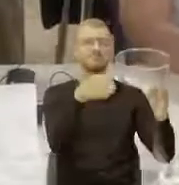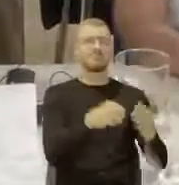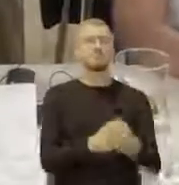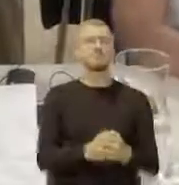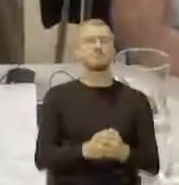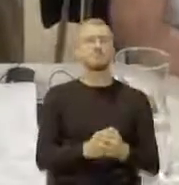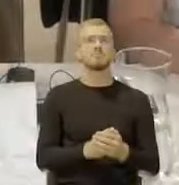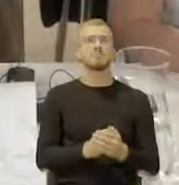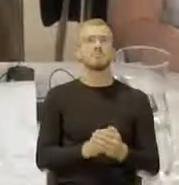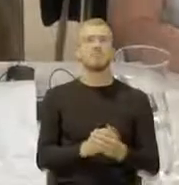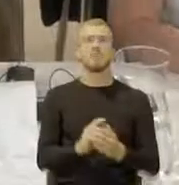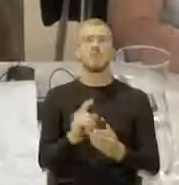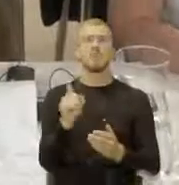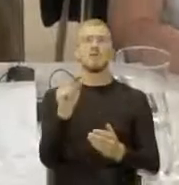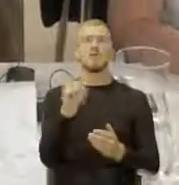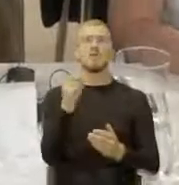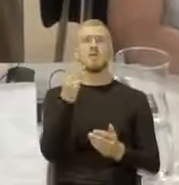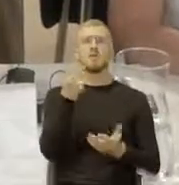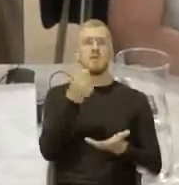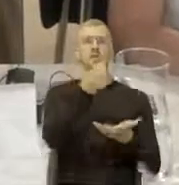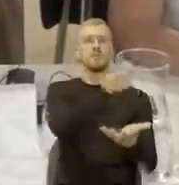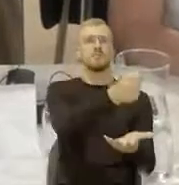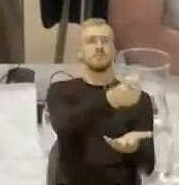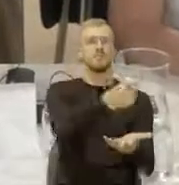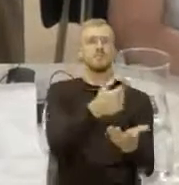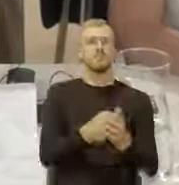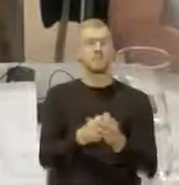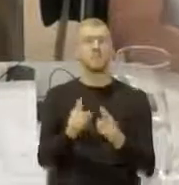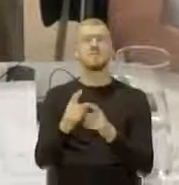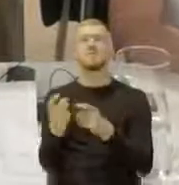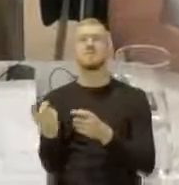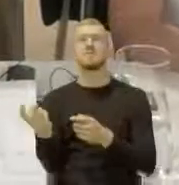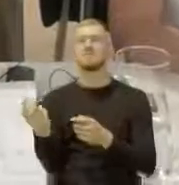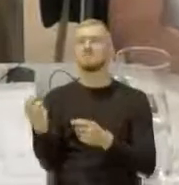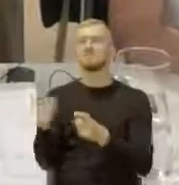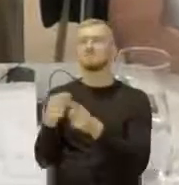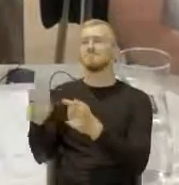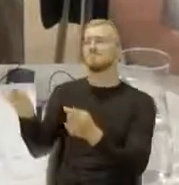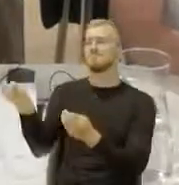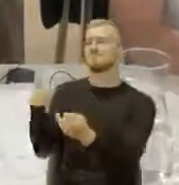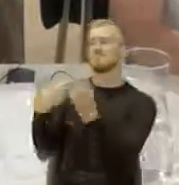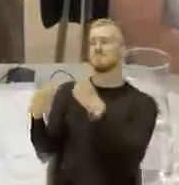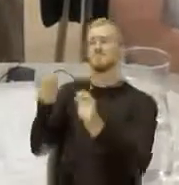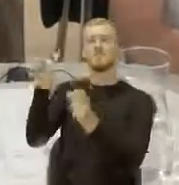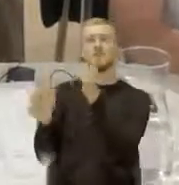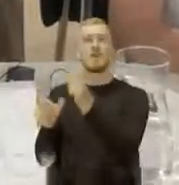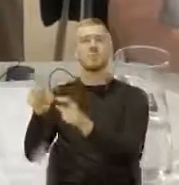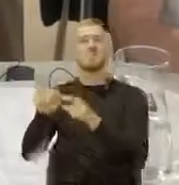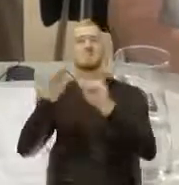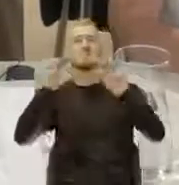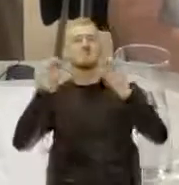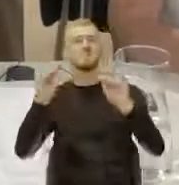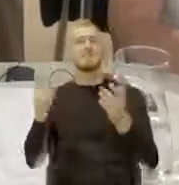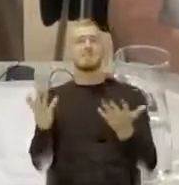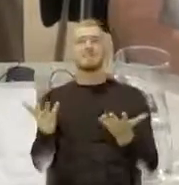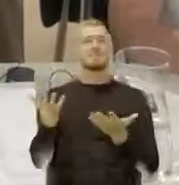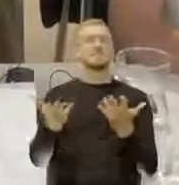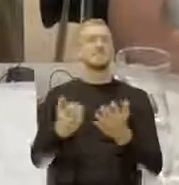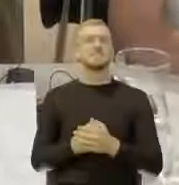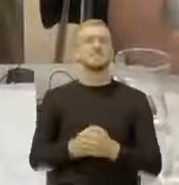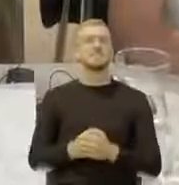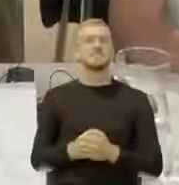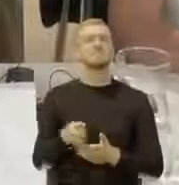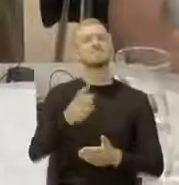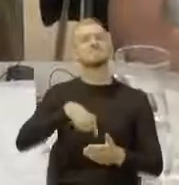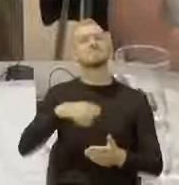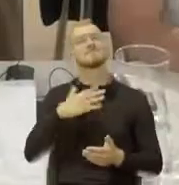service. And we would like to look at new innovative ways of funding public services with you. For